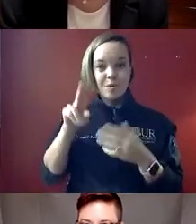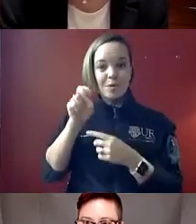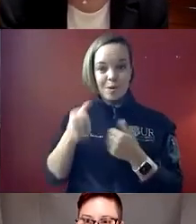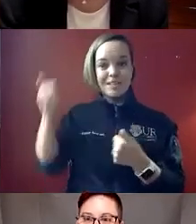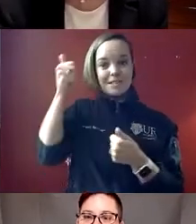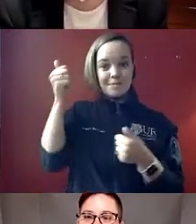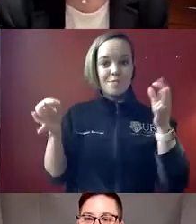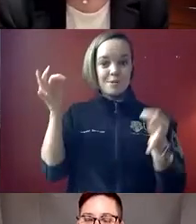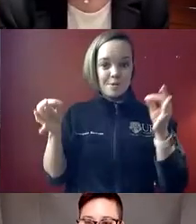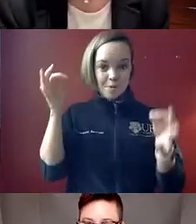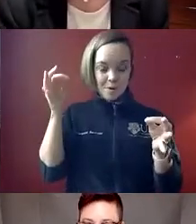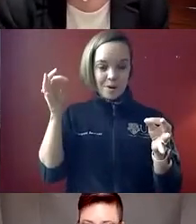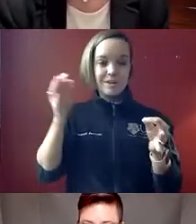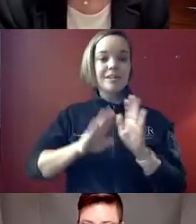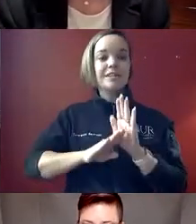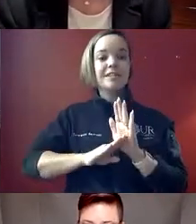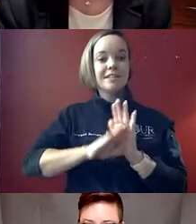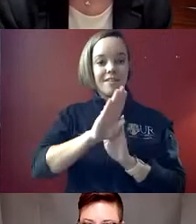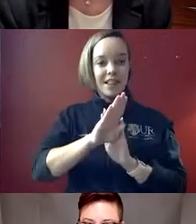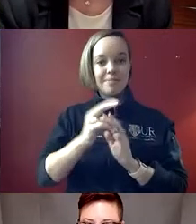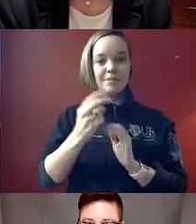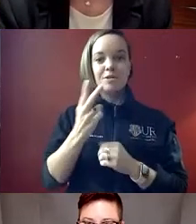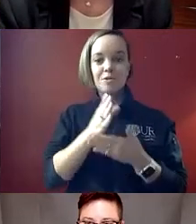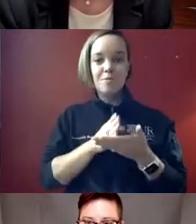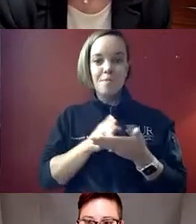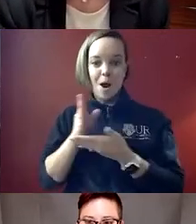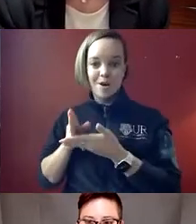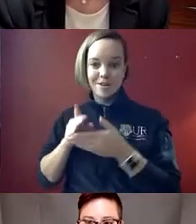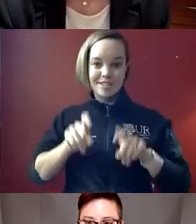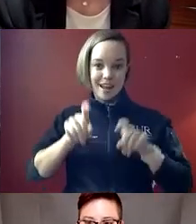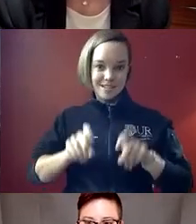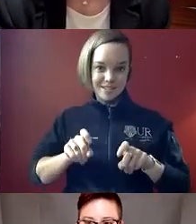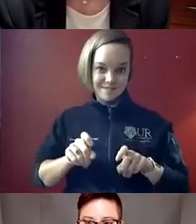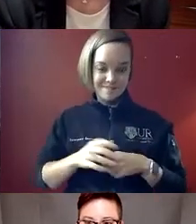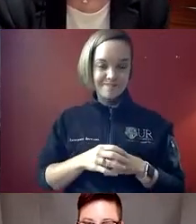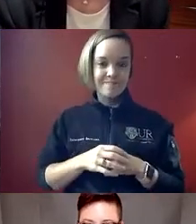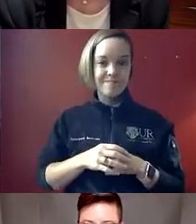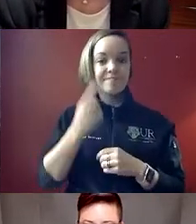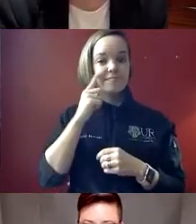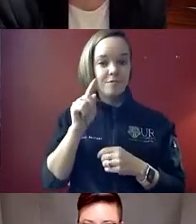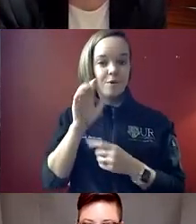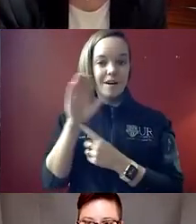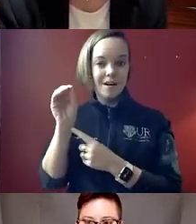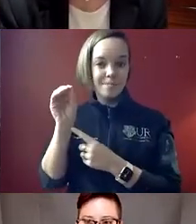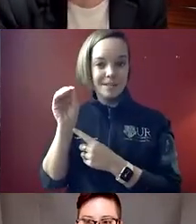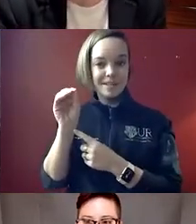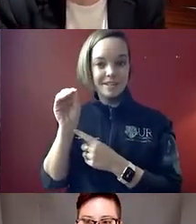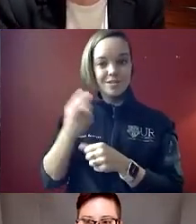Supreme Court developed a two-part test that employers could